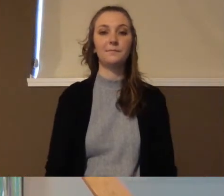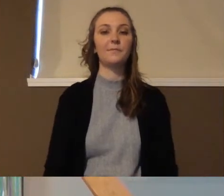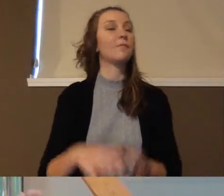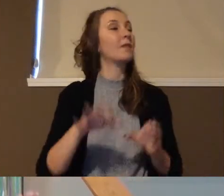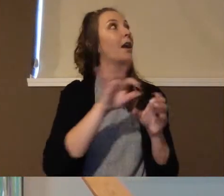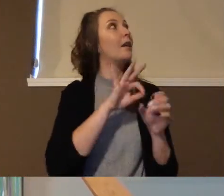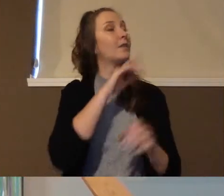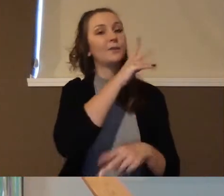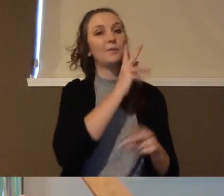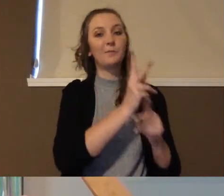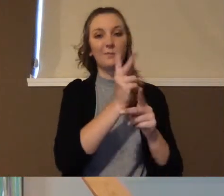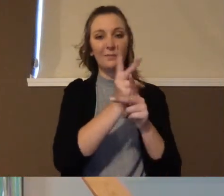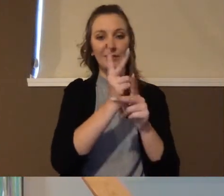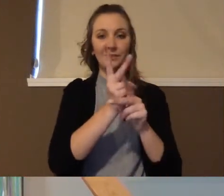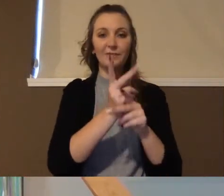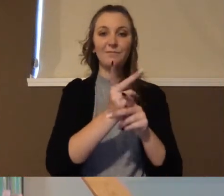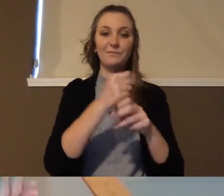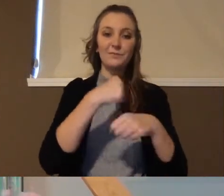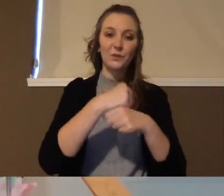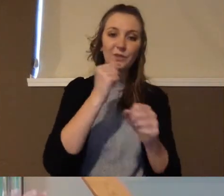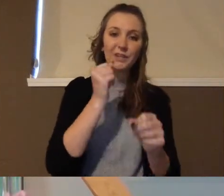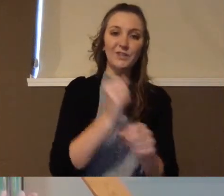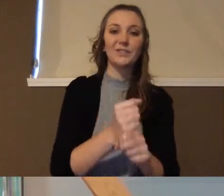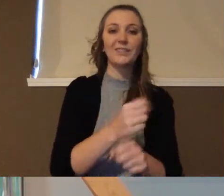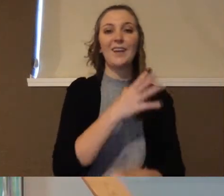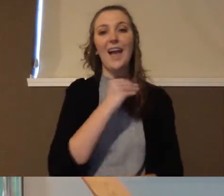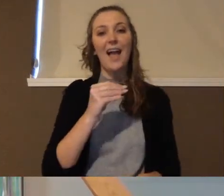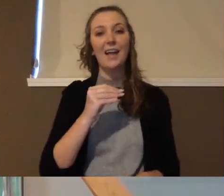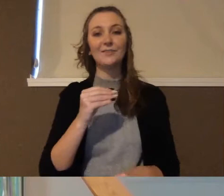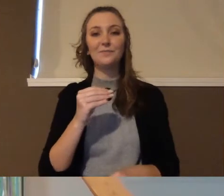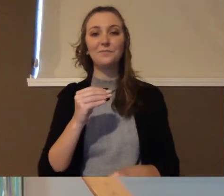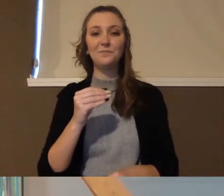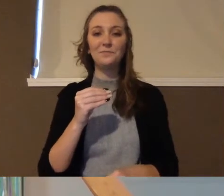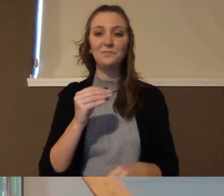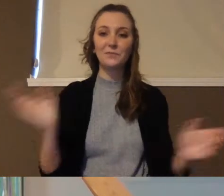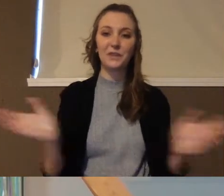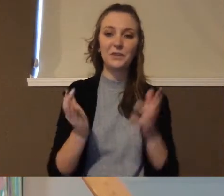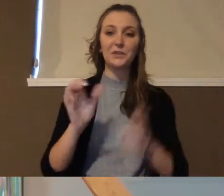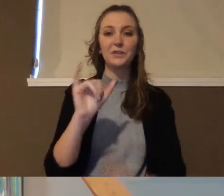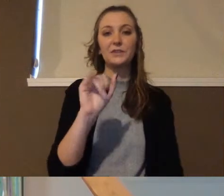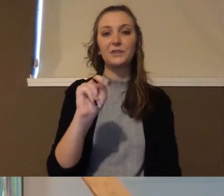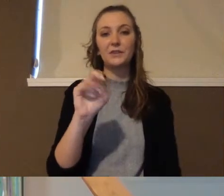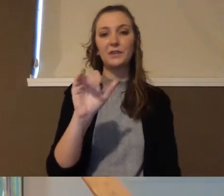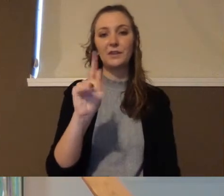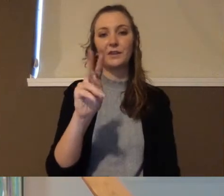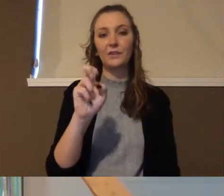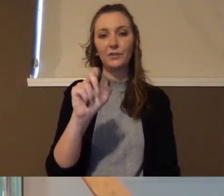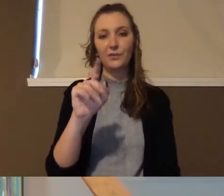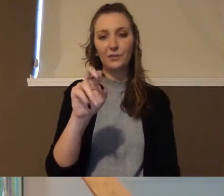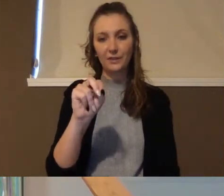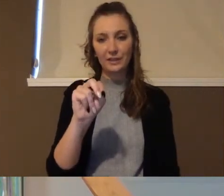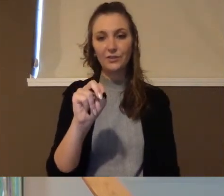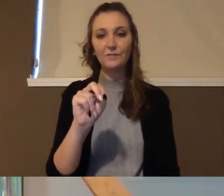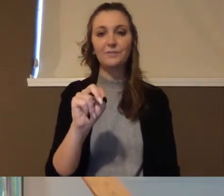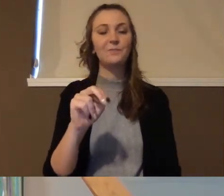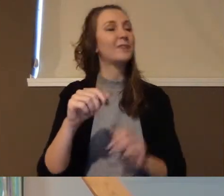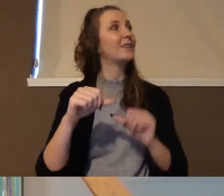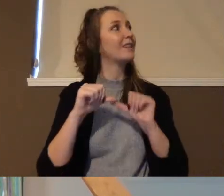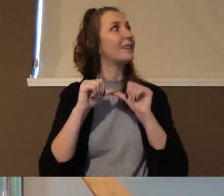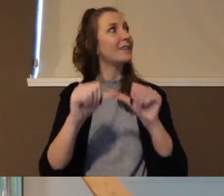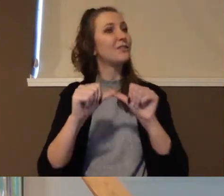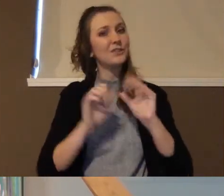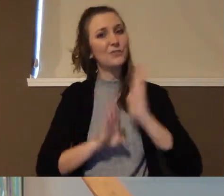Spirit, you who mothered creation and enabled incarnation, continue to form and nurture us as